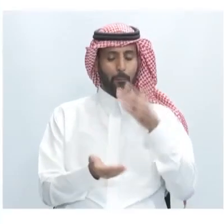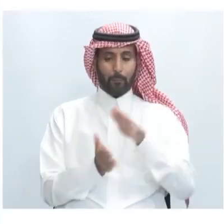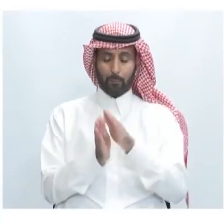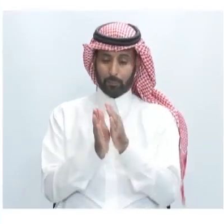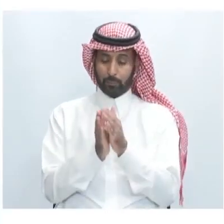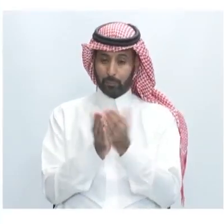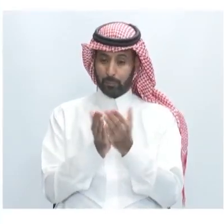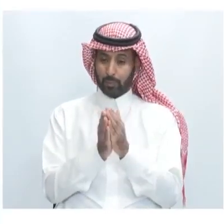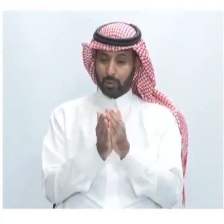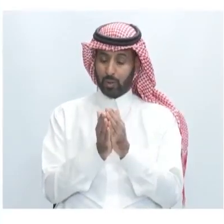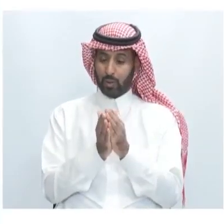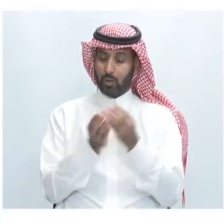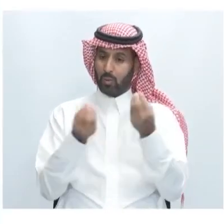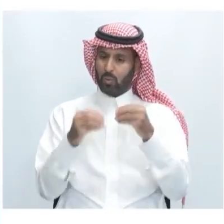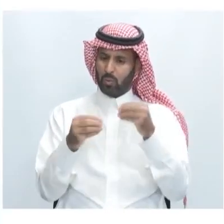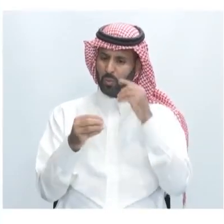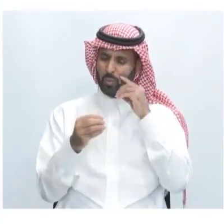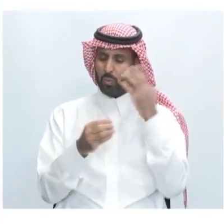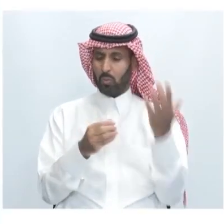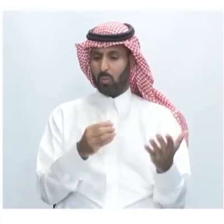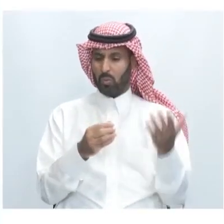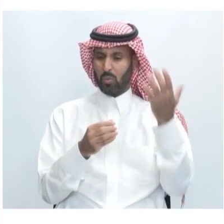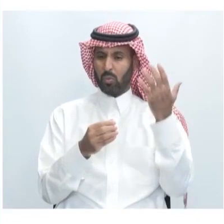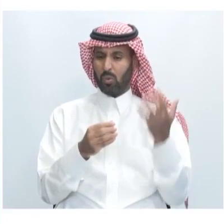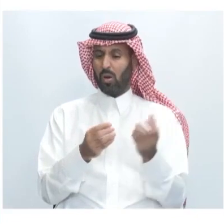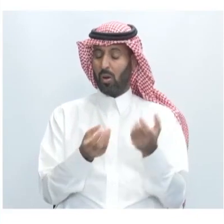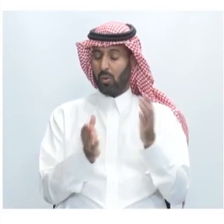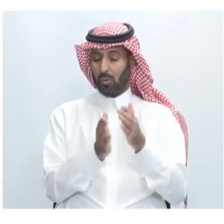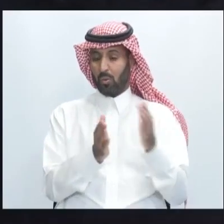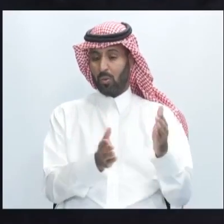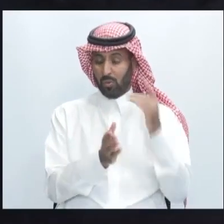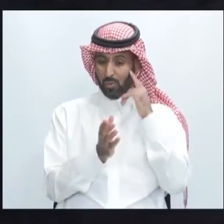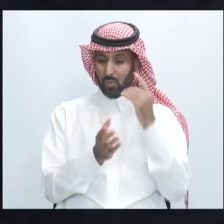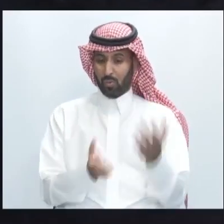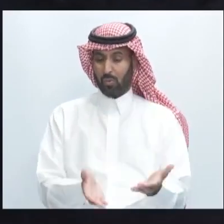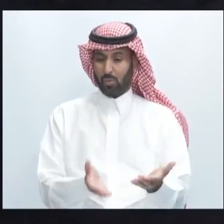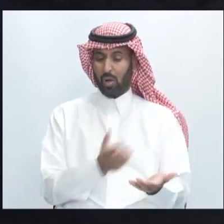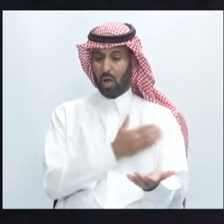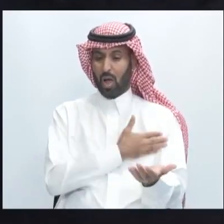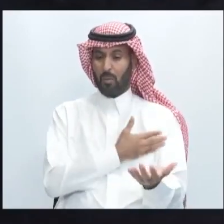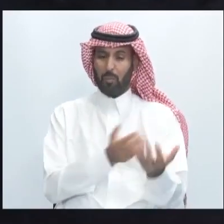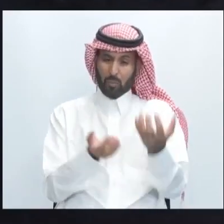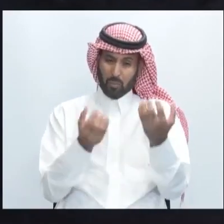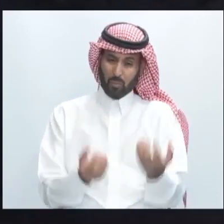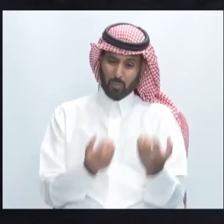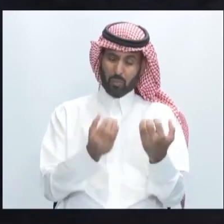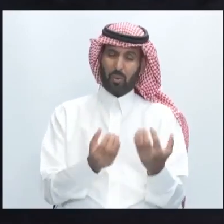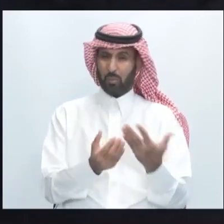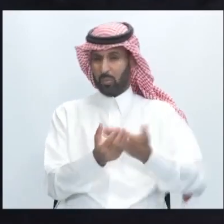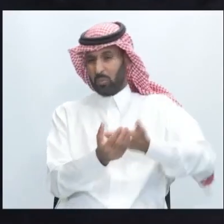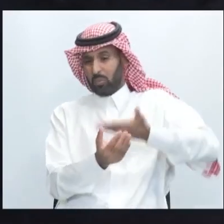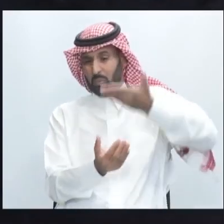Yes, he is carrying an armload of books. You can see the books are reaching to the upper of his arm. So this is